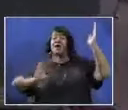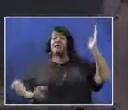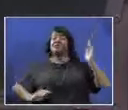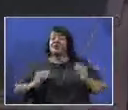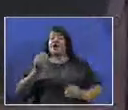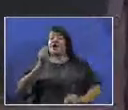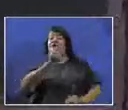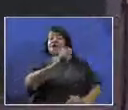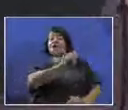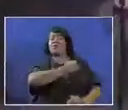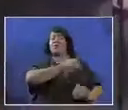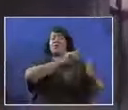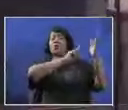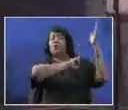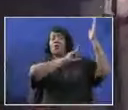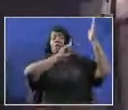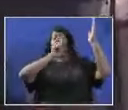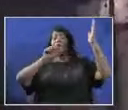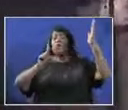Yeah. Our Lord,